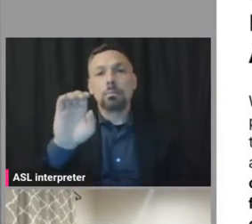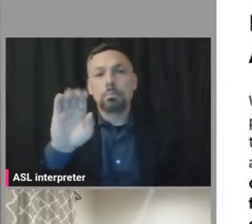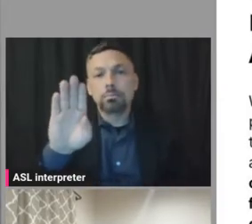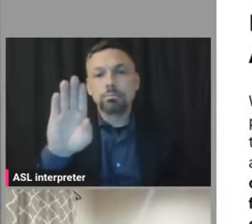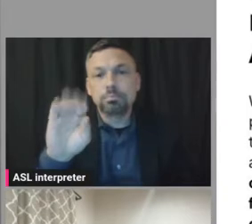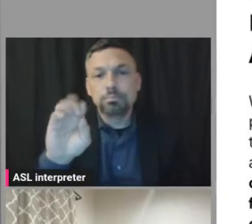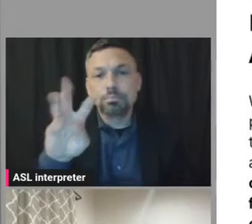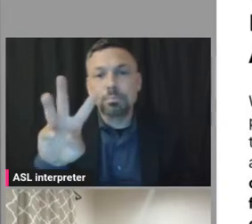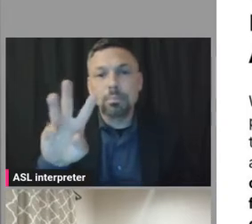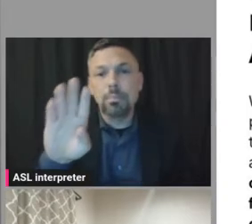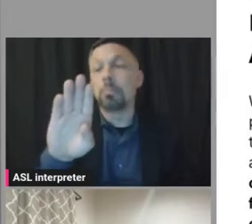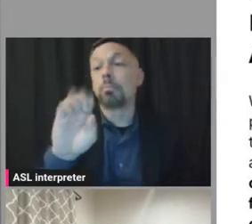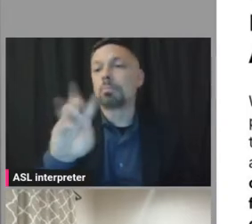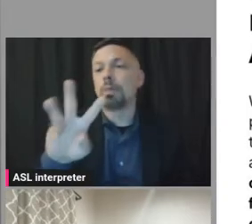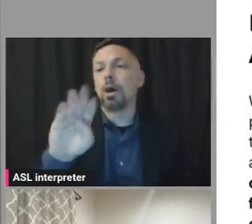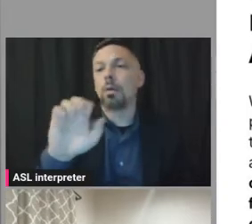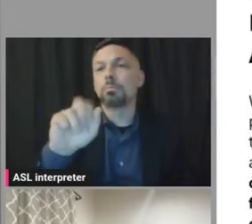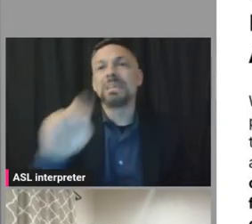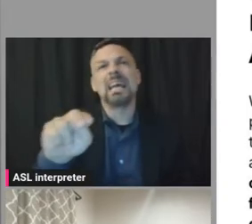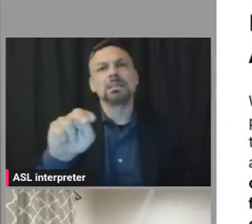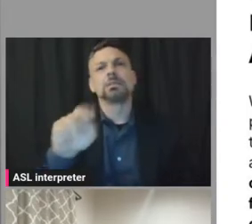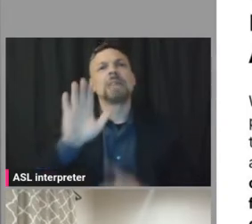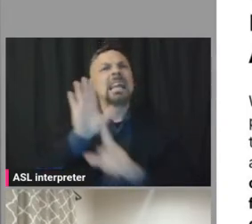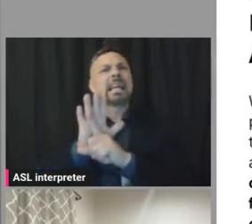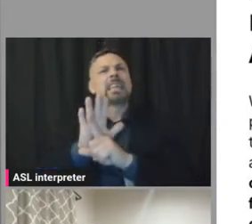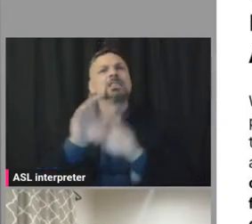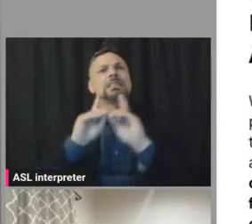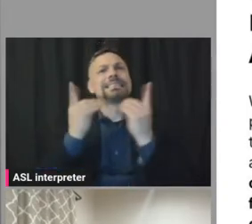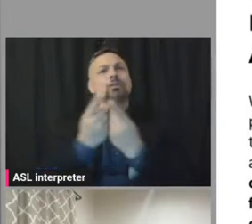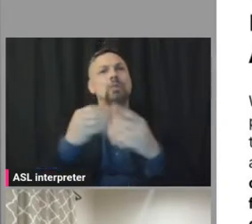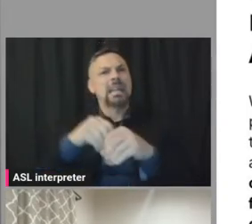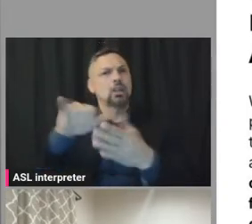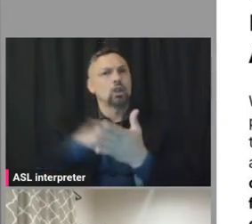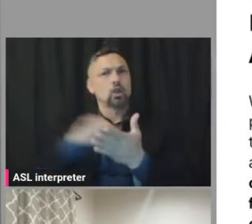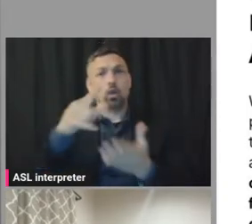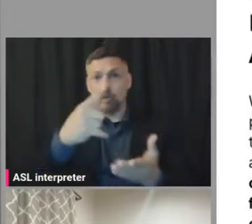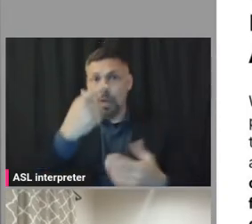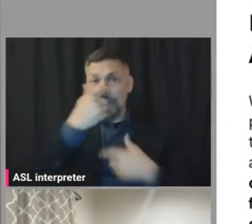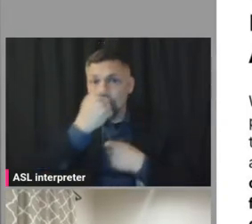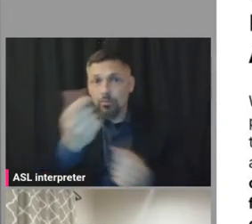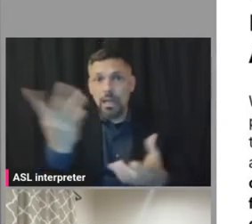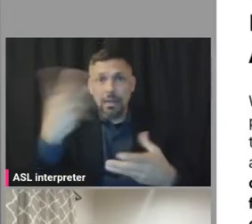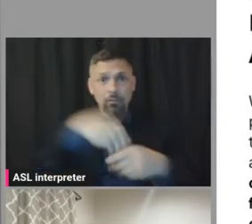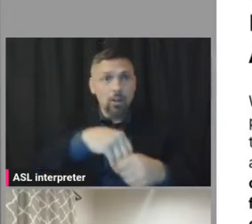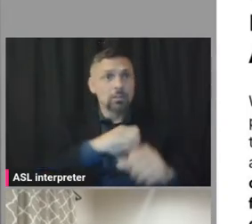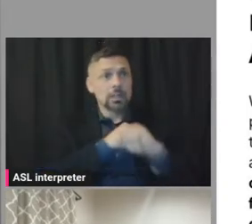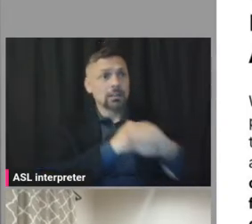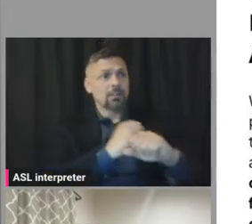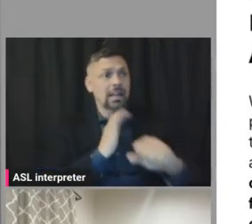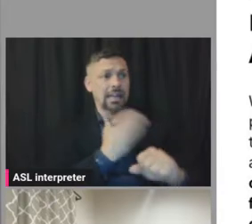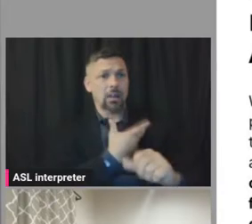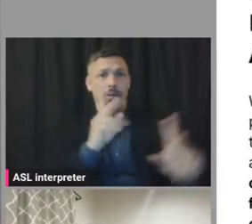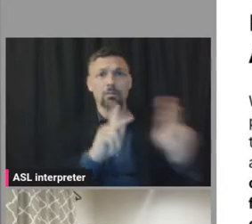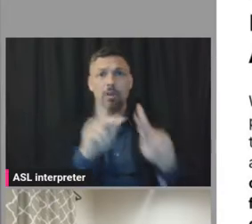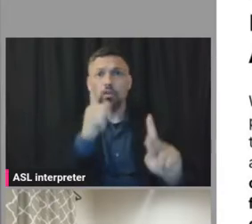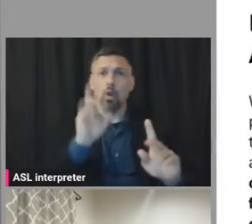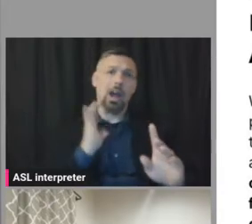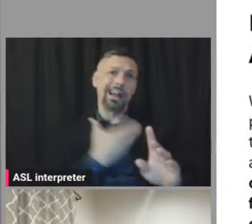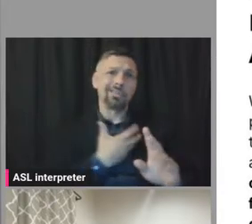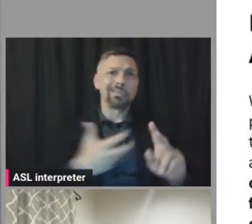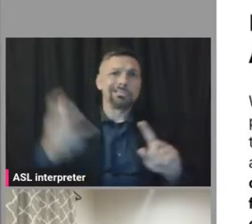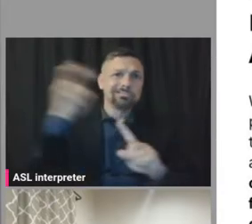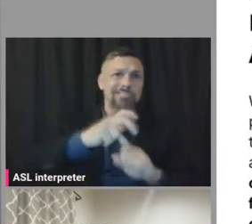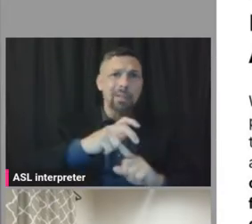York. So if you are interested in getting involved in actually defending our folks who are our champions, who are